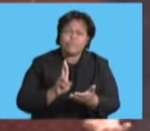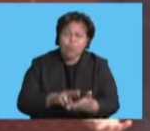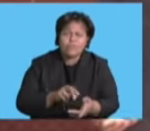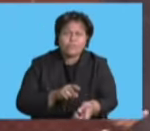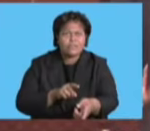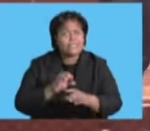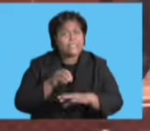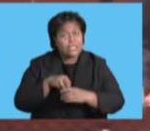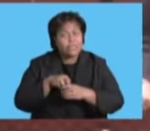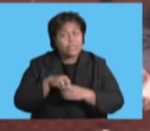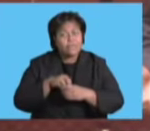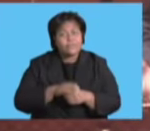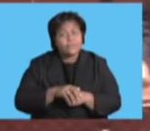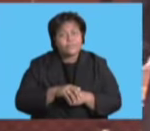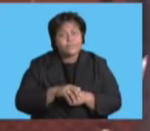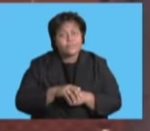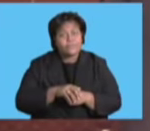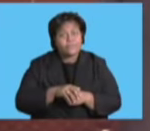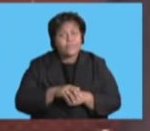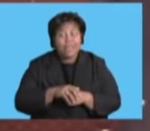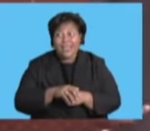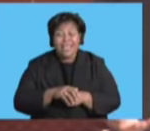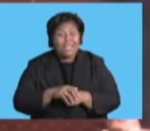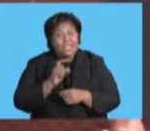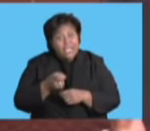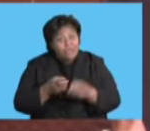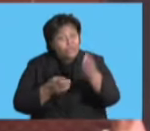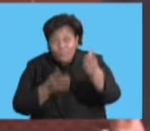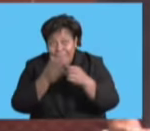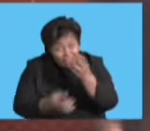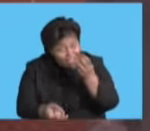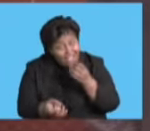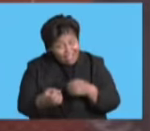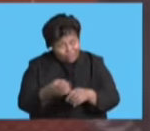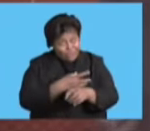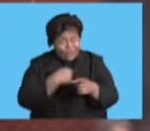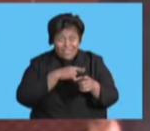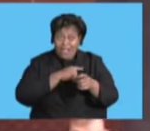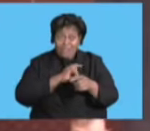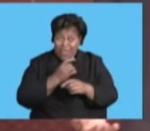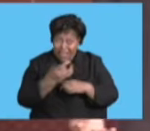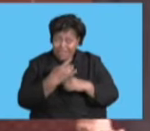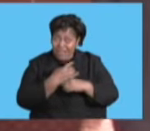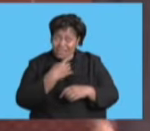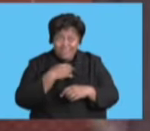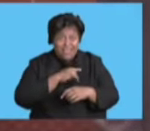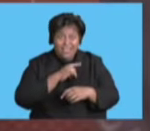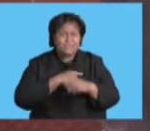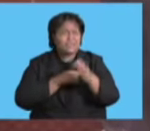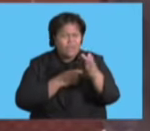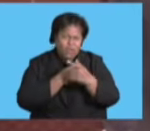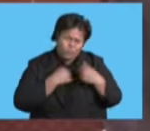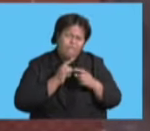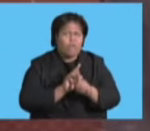in fact, let me say that again, had it not been your rulings, Honourable Speaker, Honourable Tikoduadua probably would have never gone to